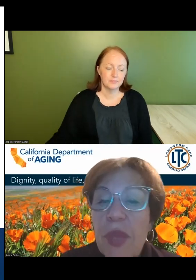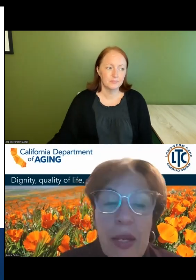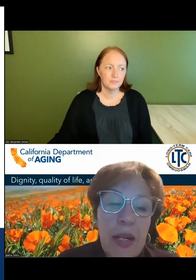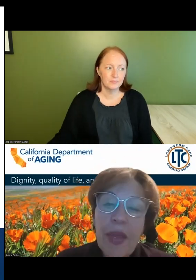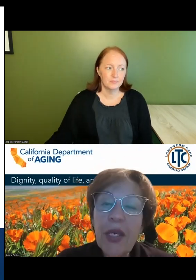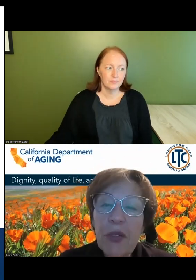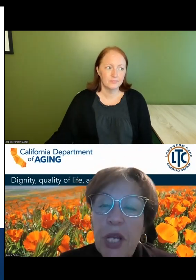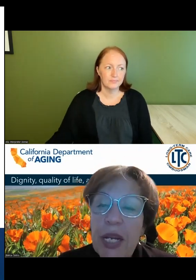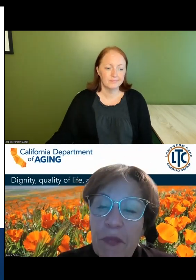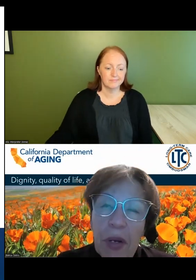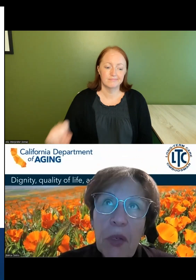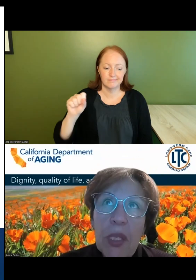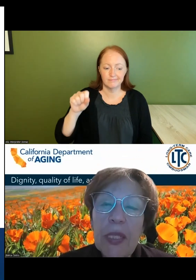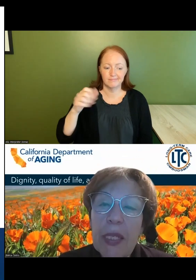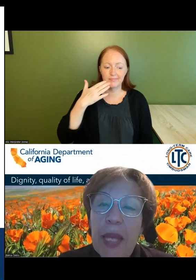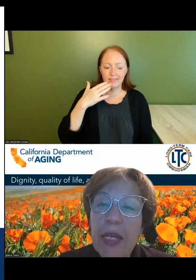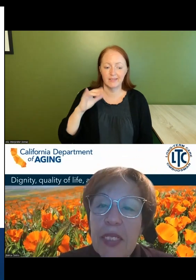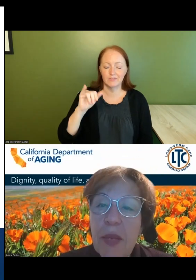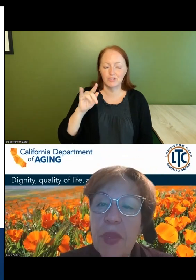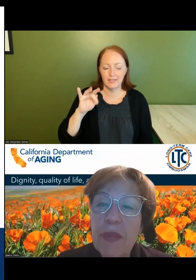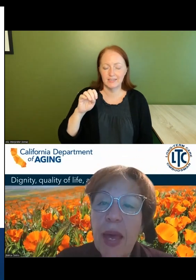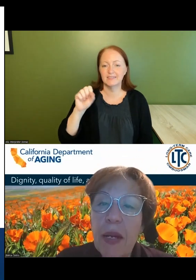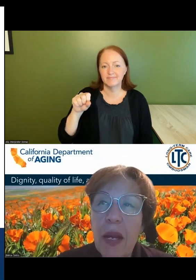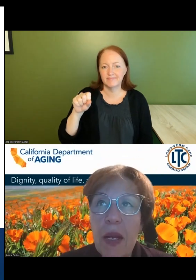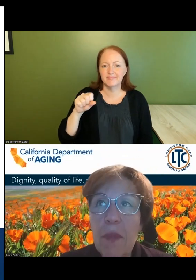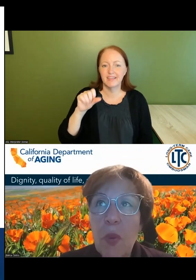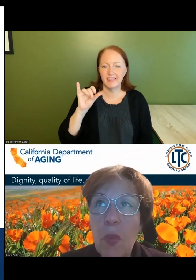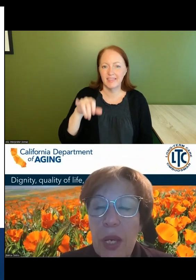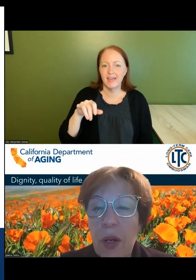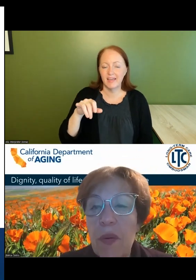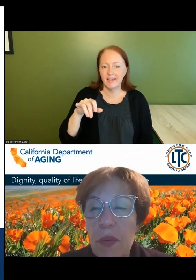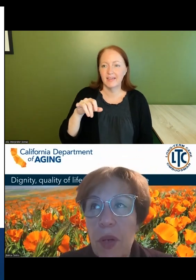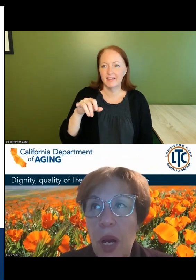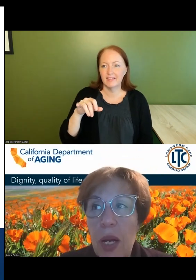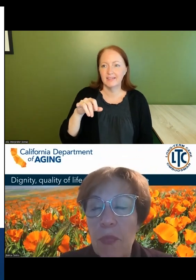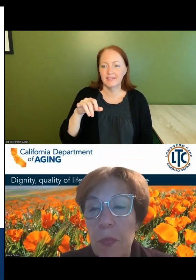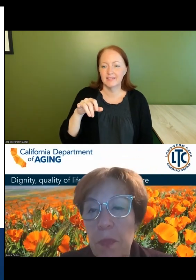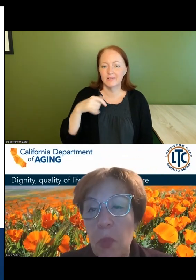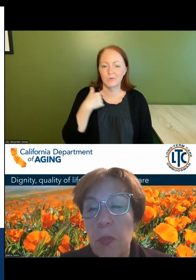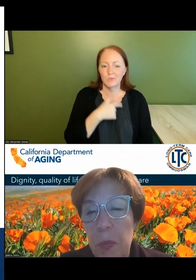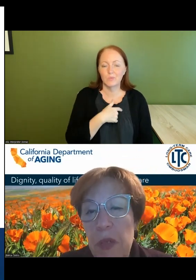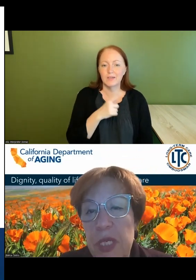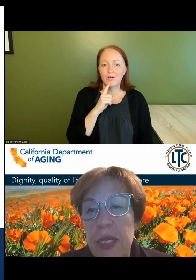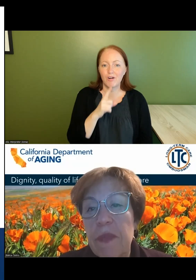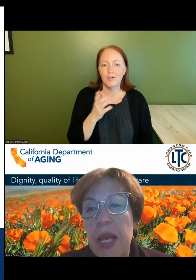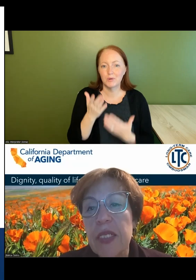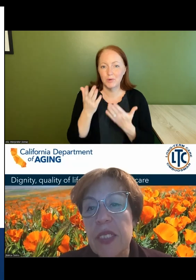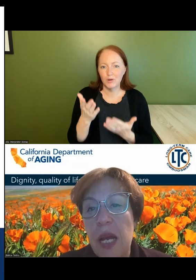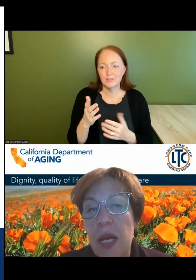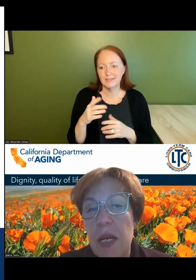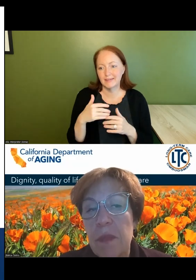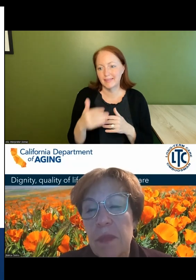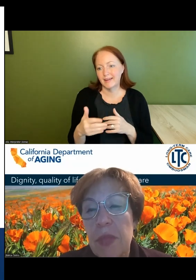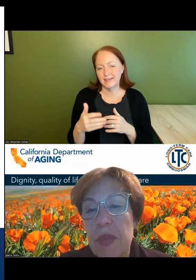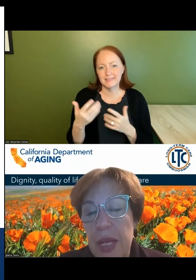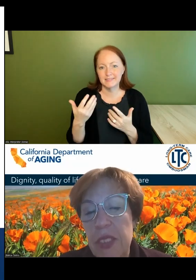So thank you, Janie. Very quickly, that is something that we're proposing in the next